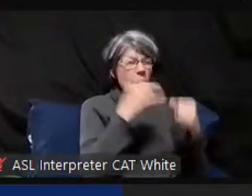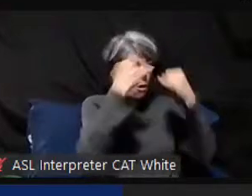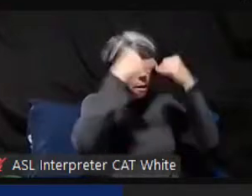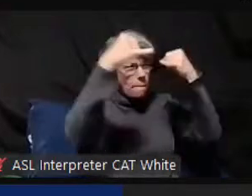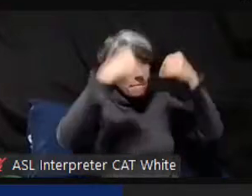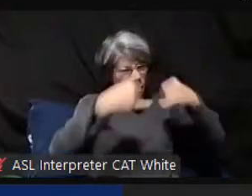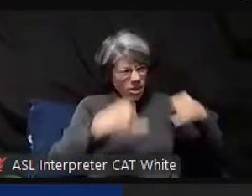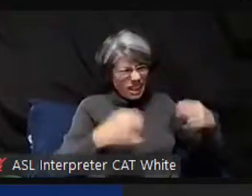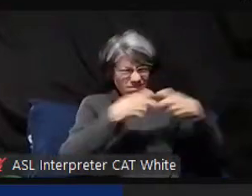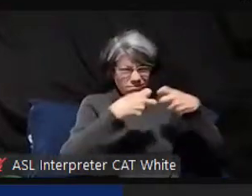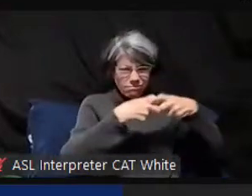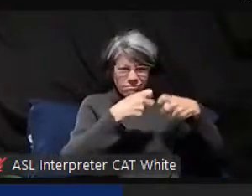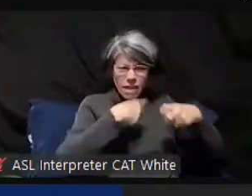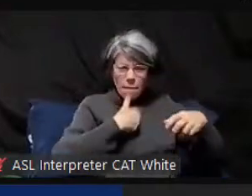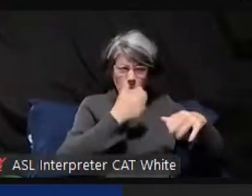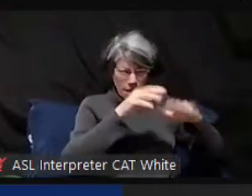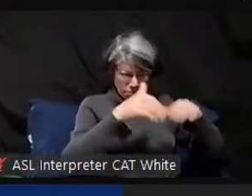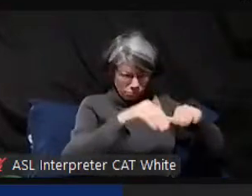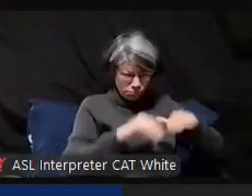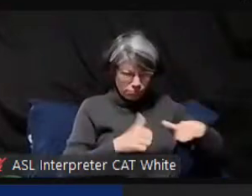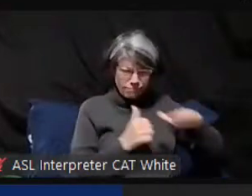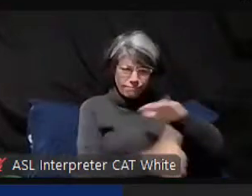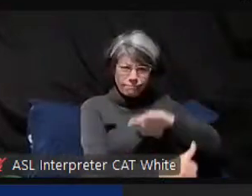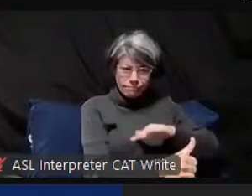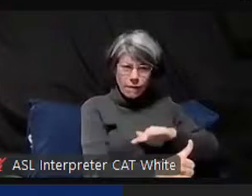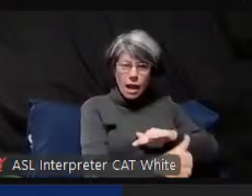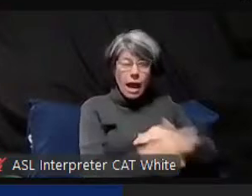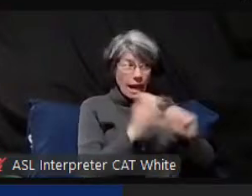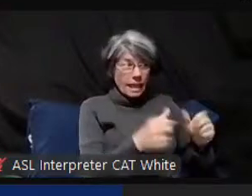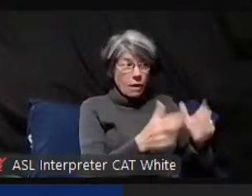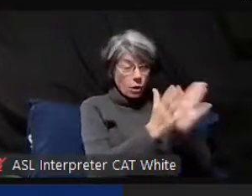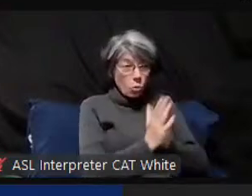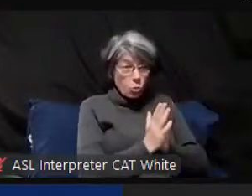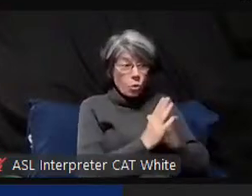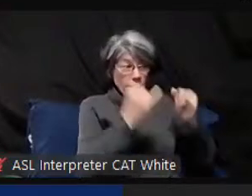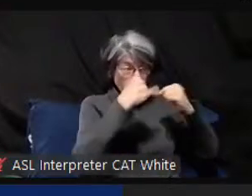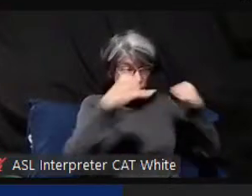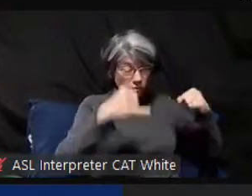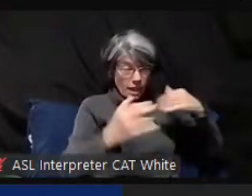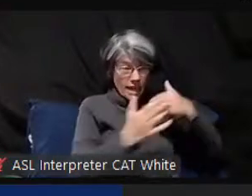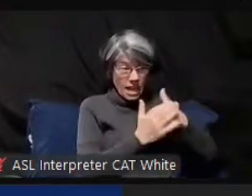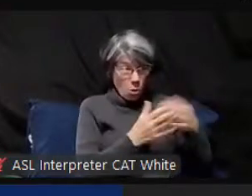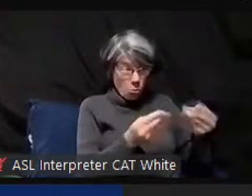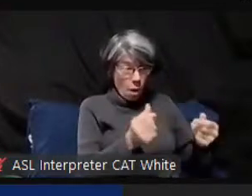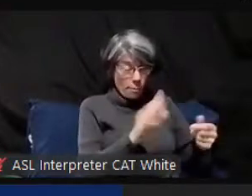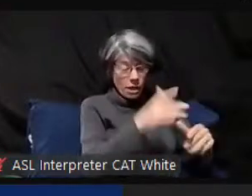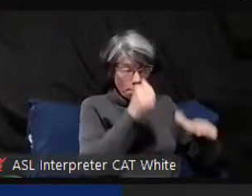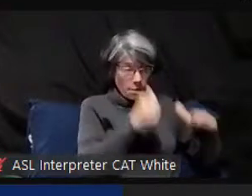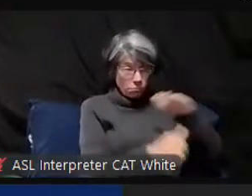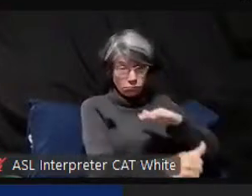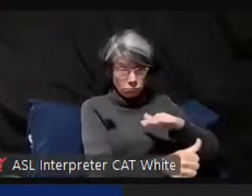being buried in Altadena? Can homeowners request a power line near their property be buried?